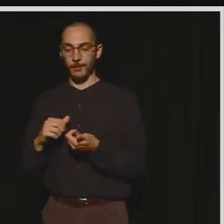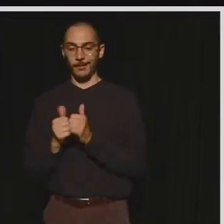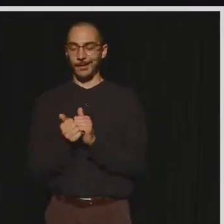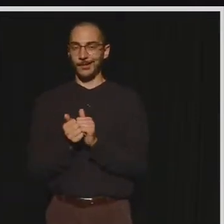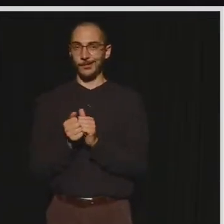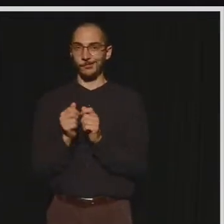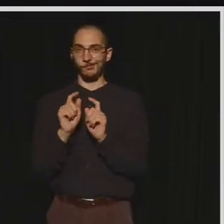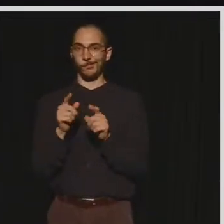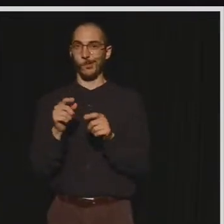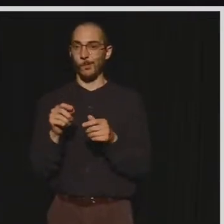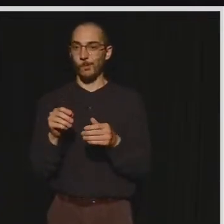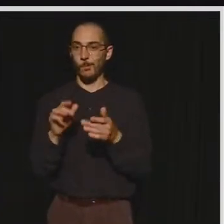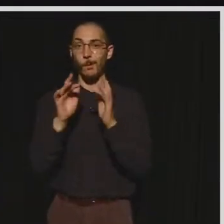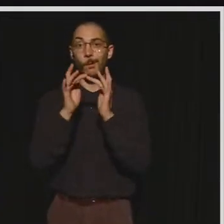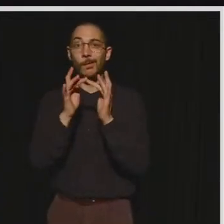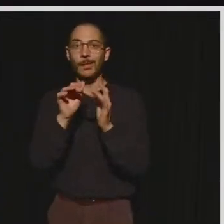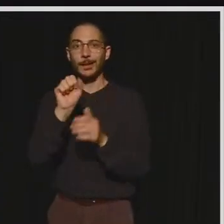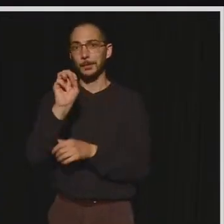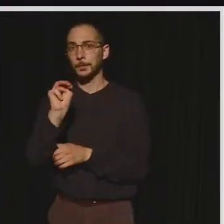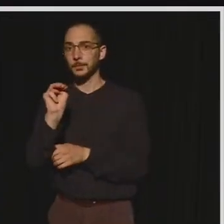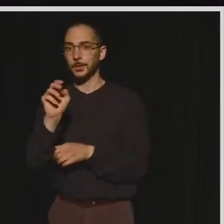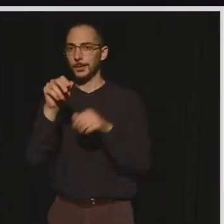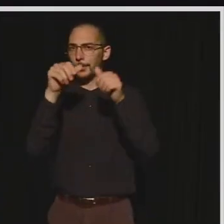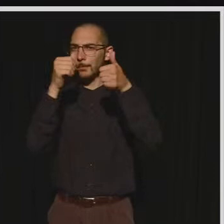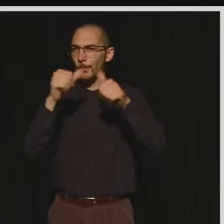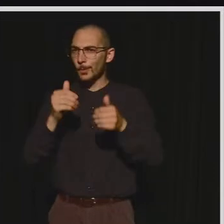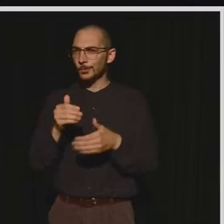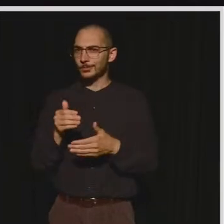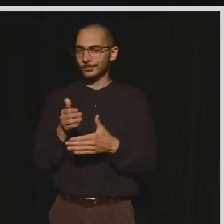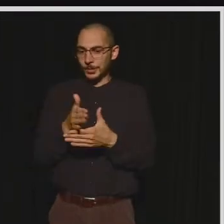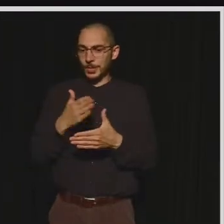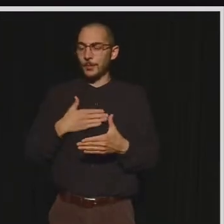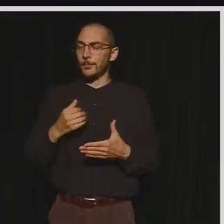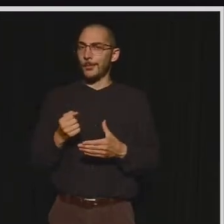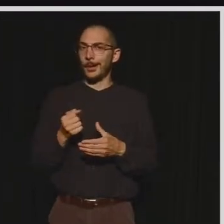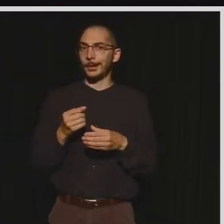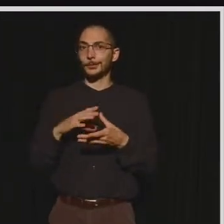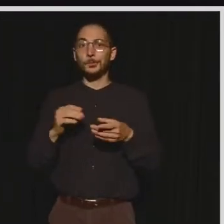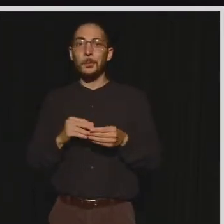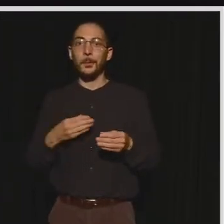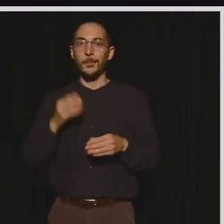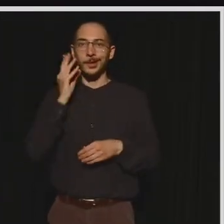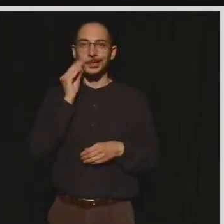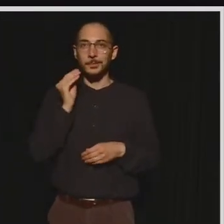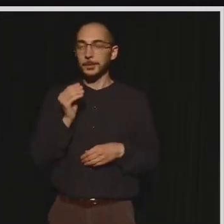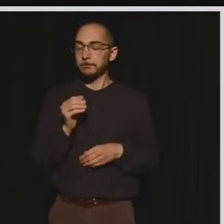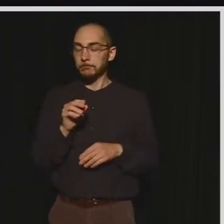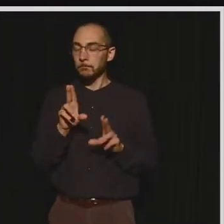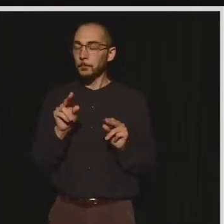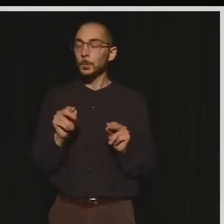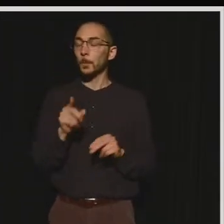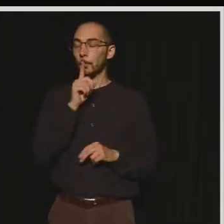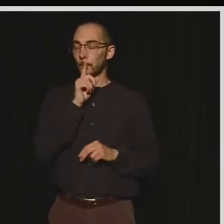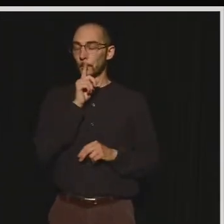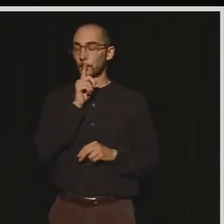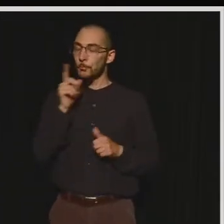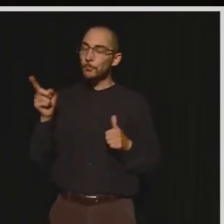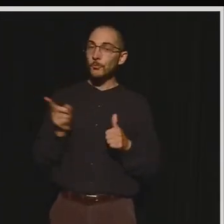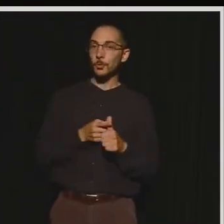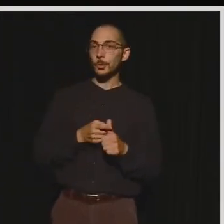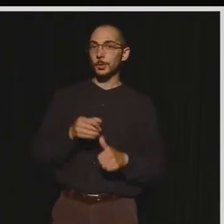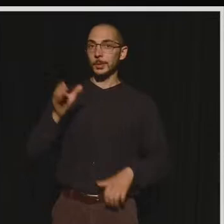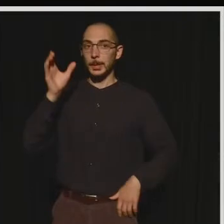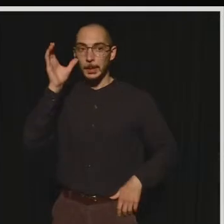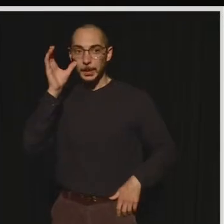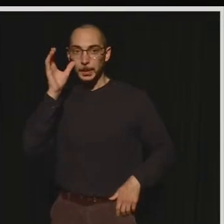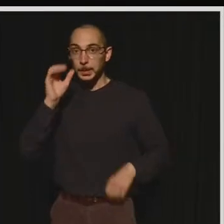it's not my time and it's not my place, but I'm dealing with it and I'm listening to other people talk. And I feel like people who